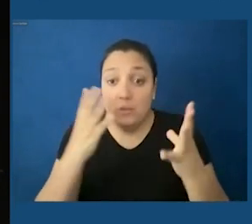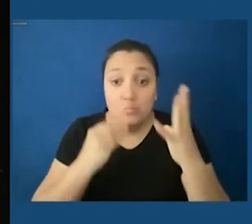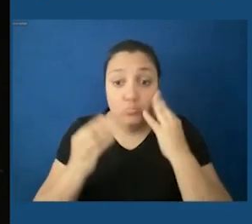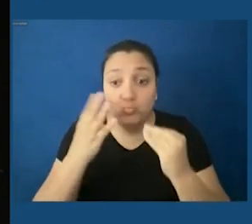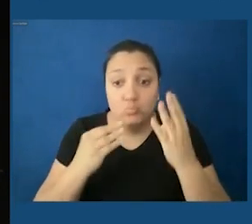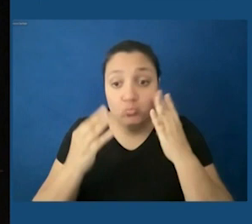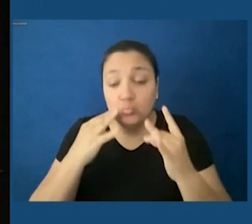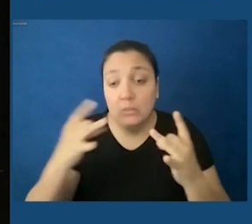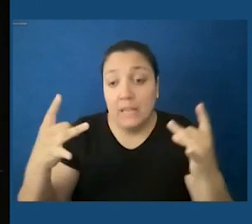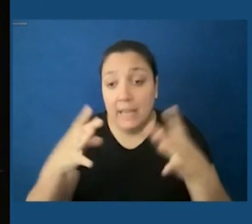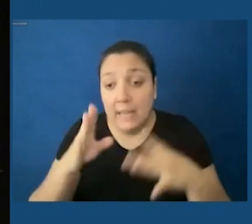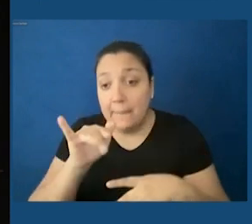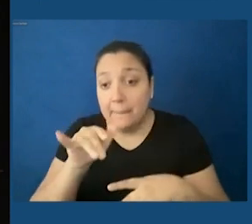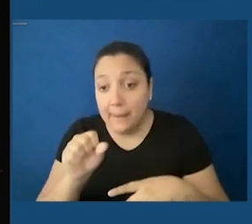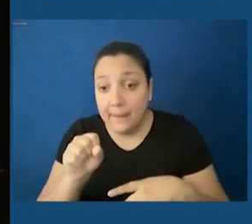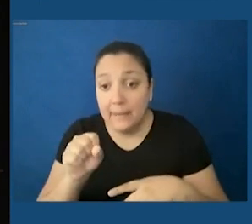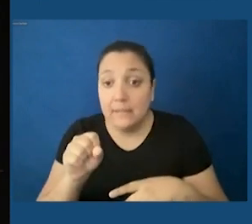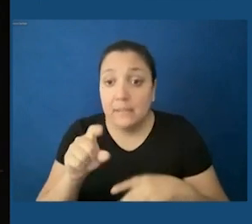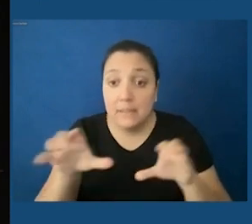against